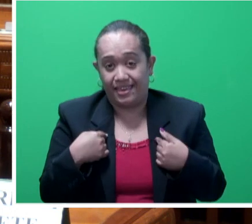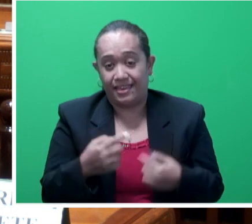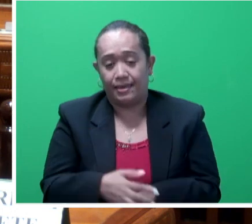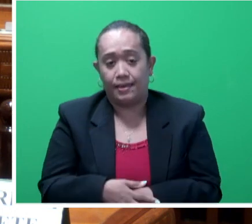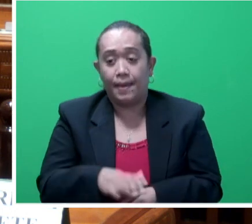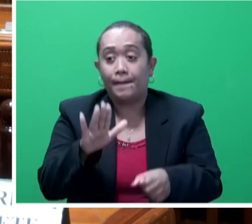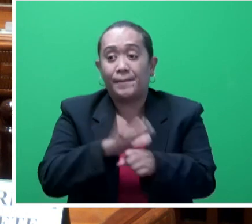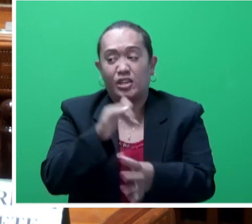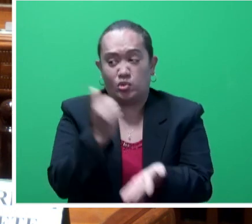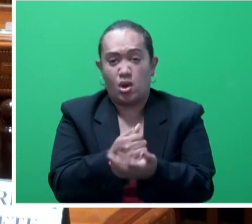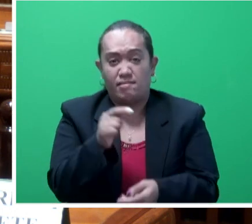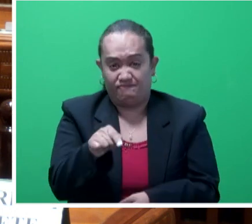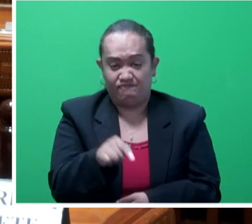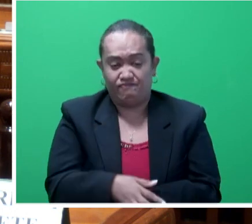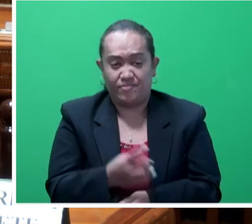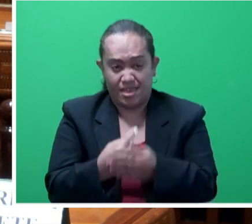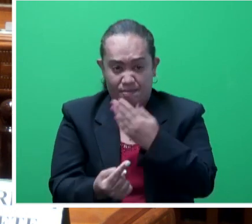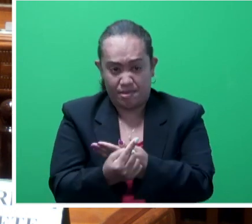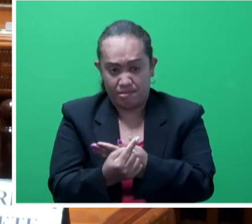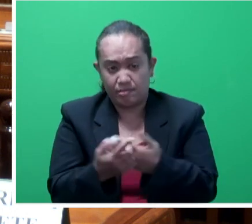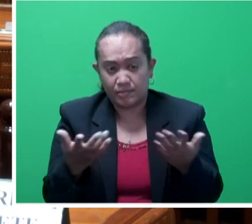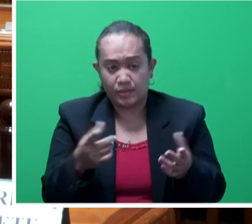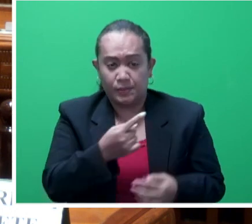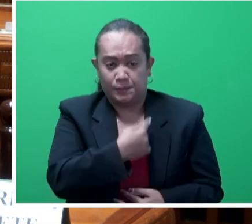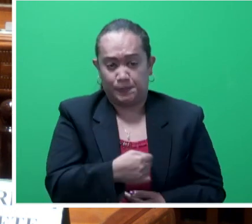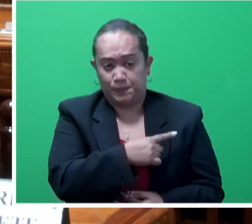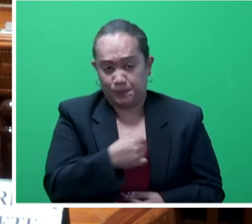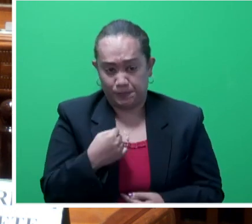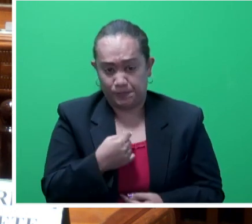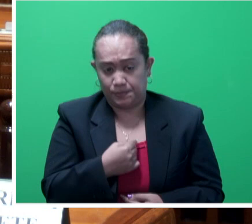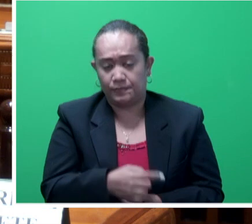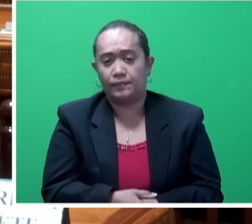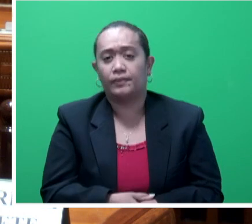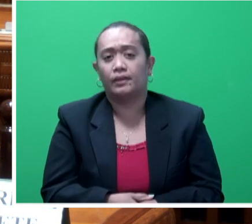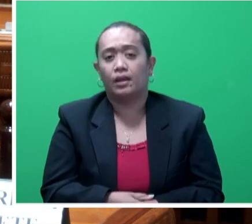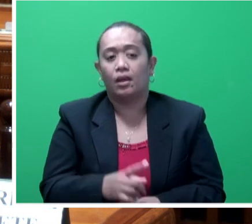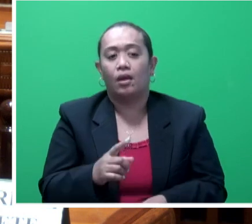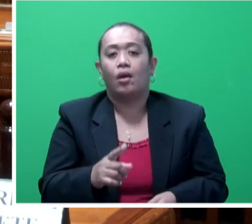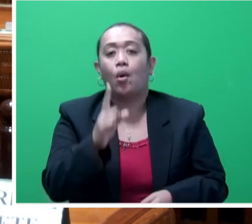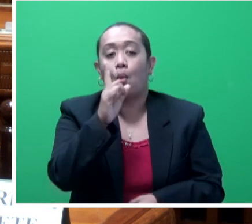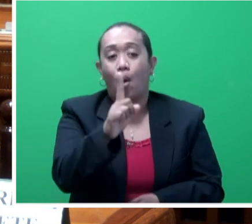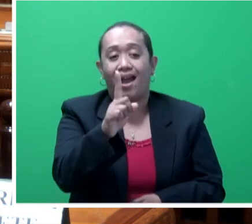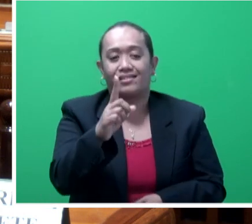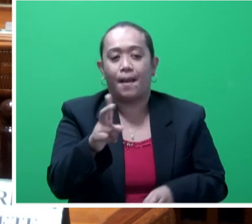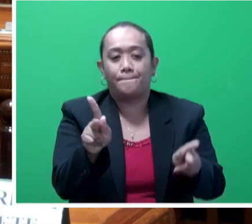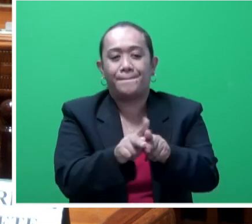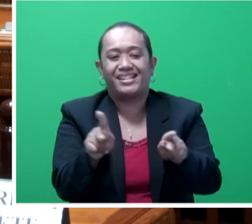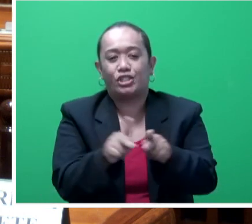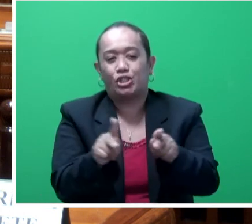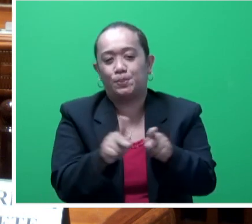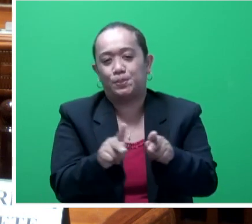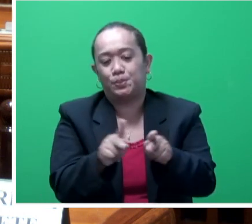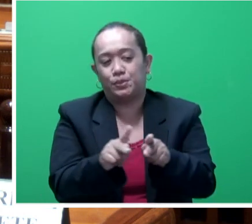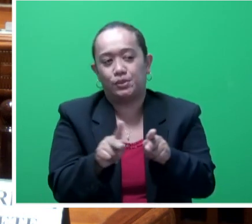making sure that this commitment is realized, Mr. Speaker, sir? One is through the partnerships. Partnership is very